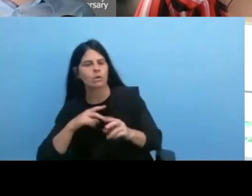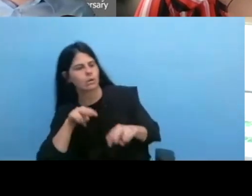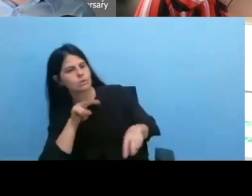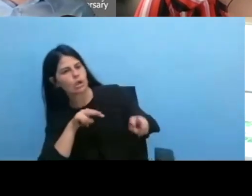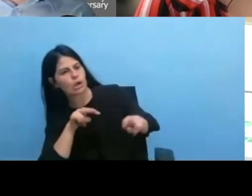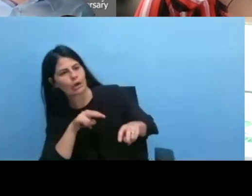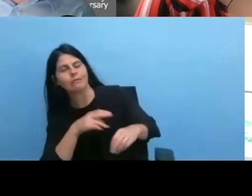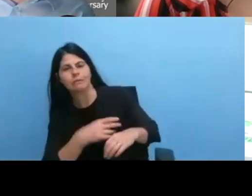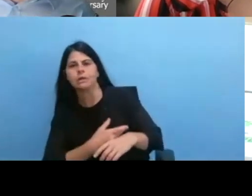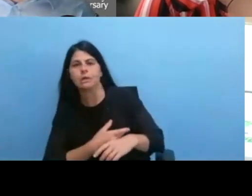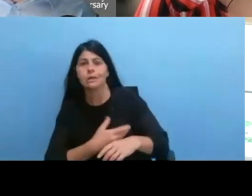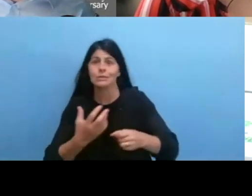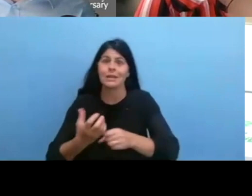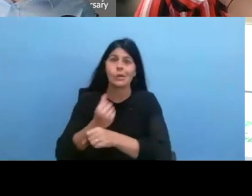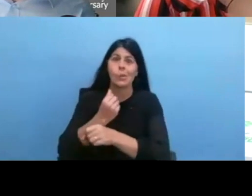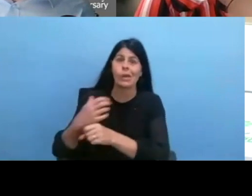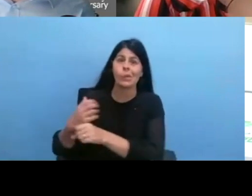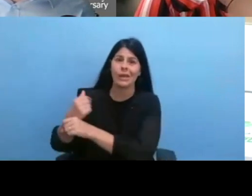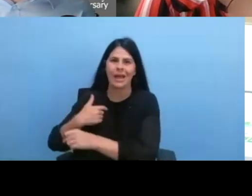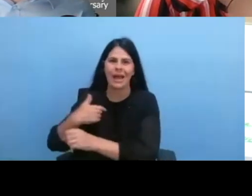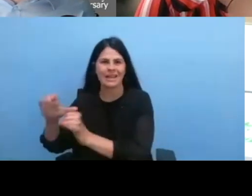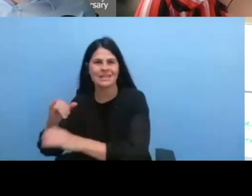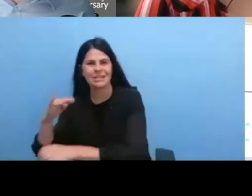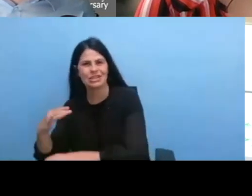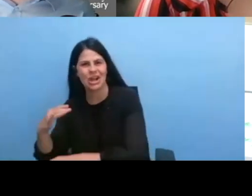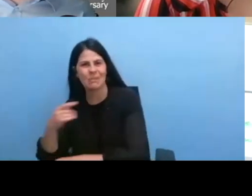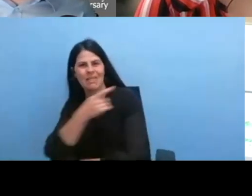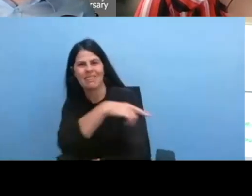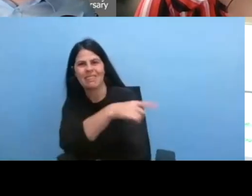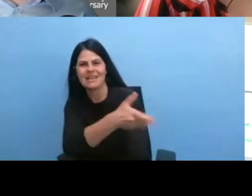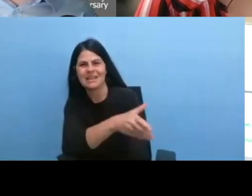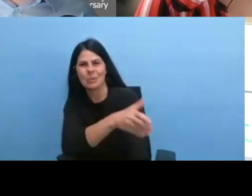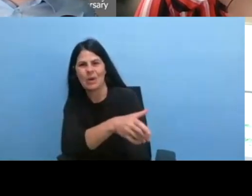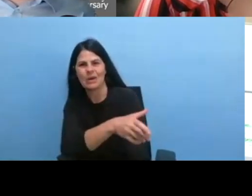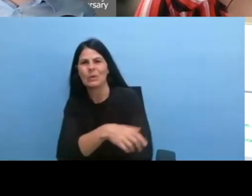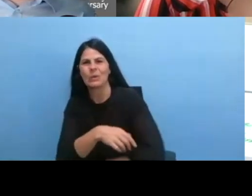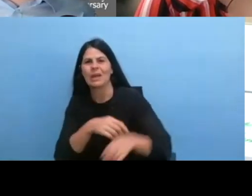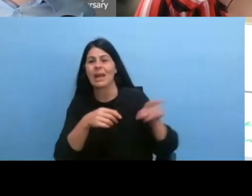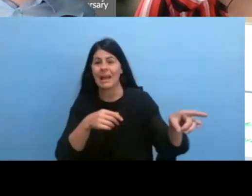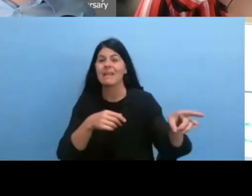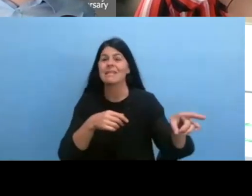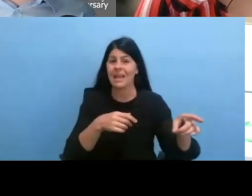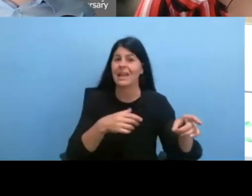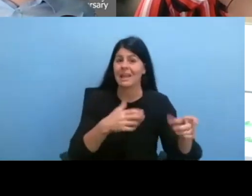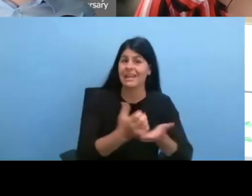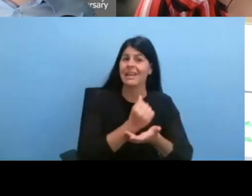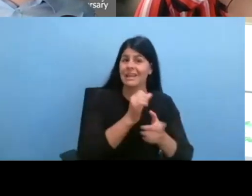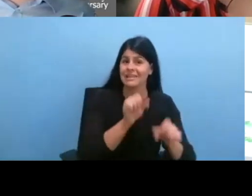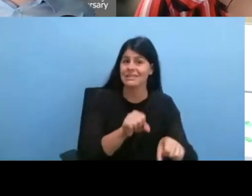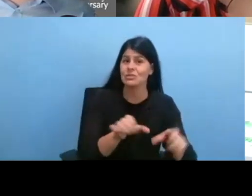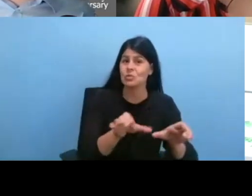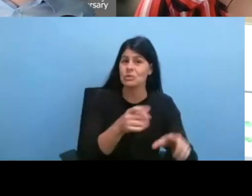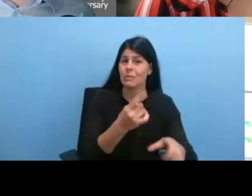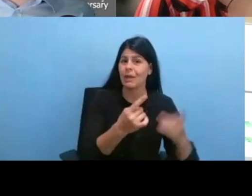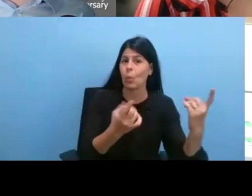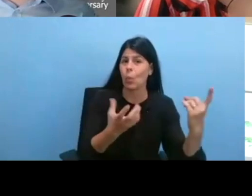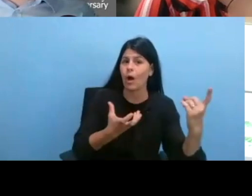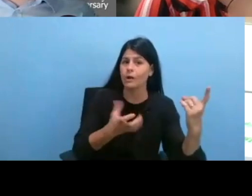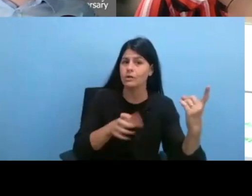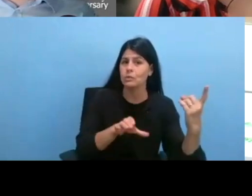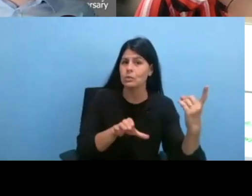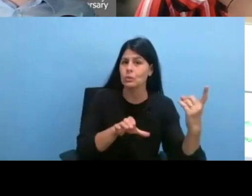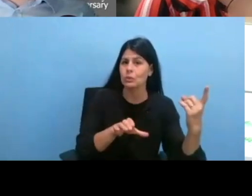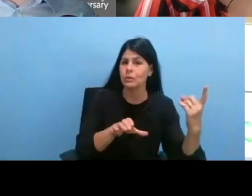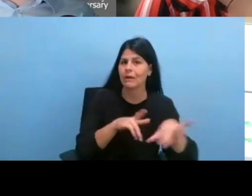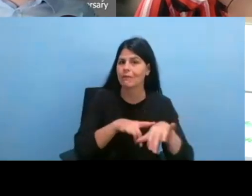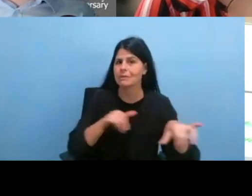colleagues, right? I'll do a job that they don't want to do, and they get to do something that they want to do. And in the meantime,